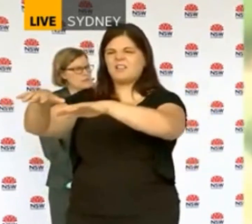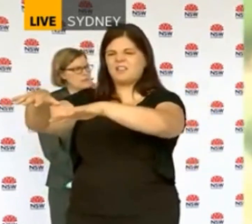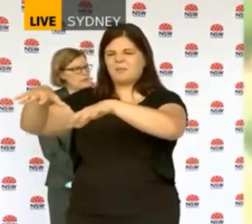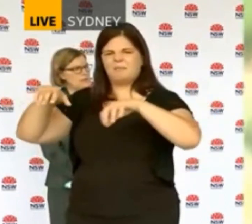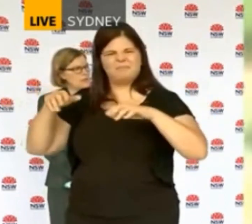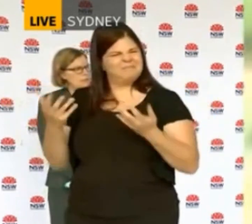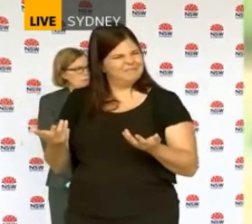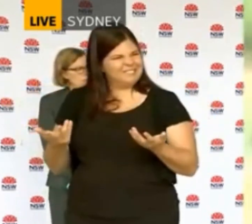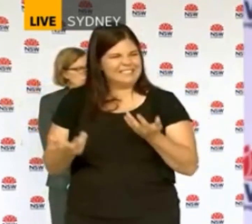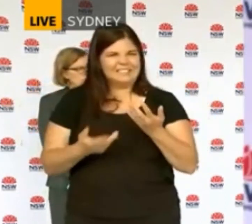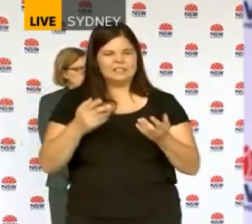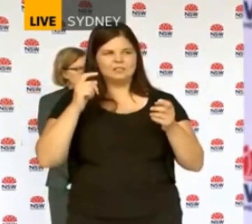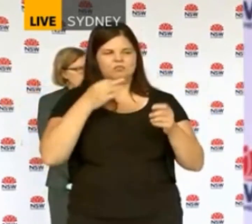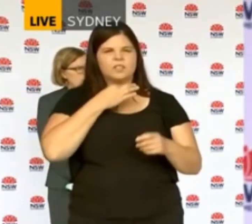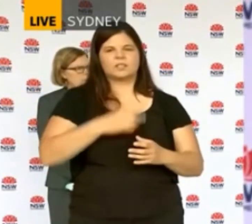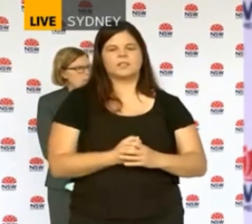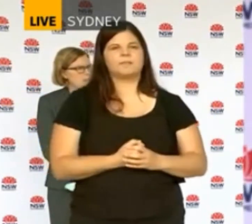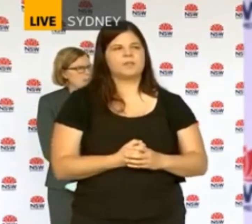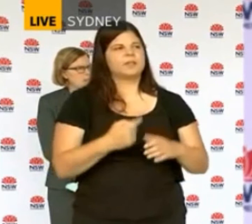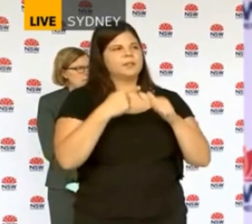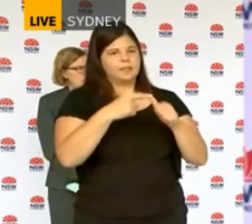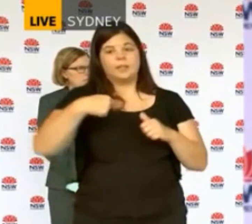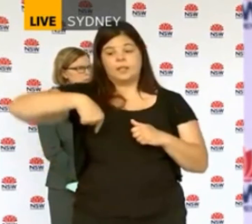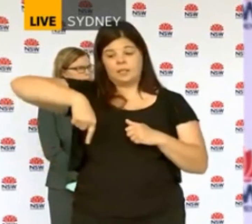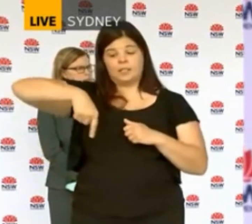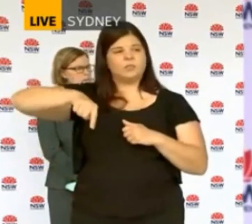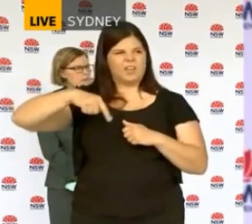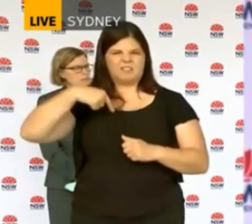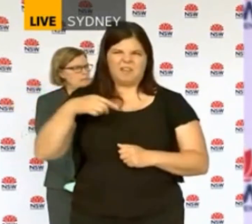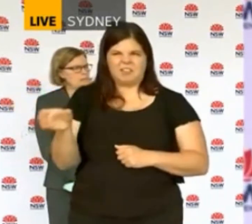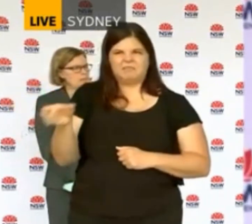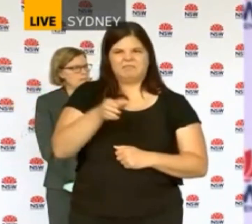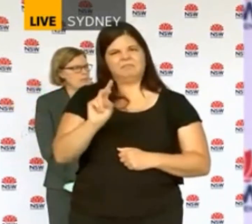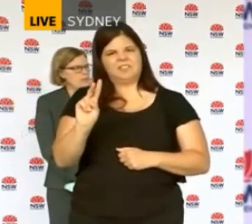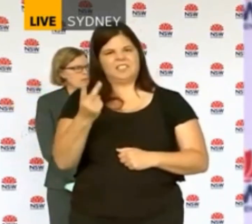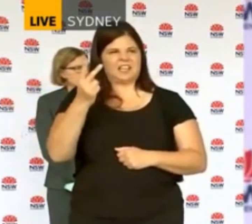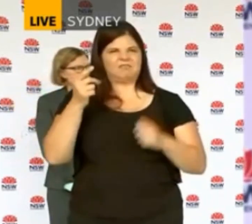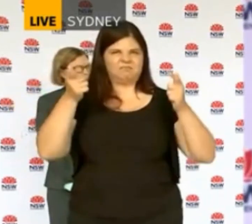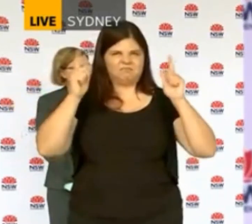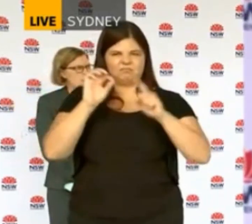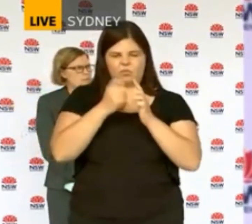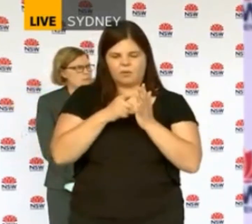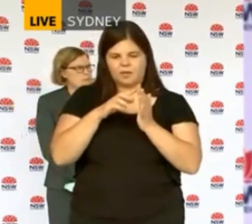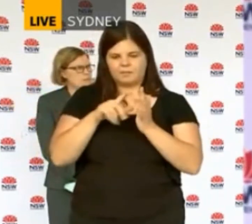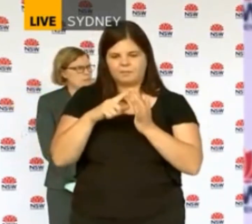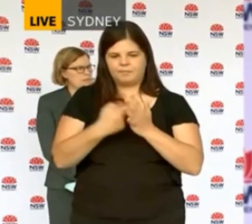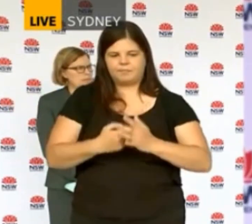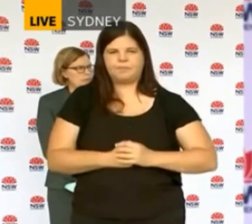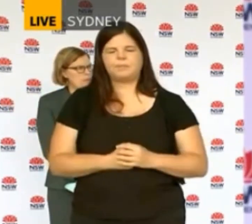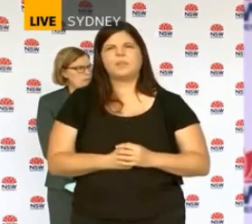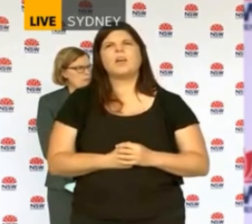on? Well, firstly, I've stood in front of you all week in my acting role in the hot seat, and one of the things that I've learnt this